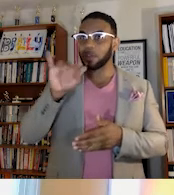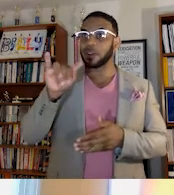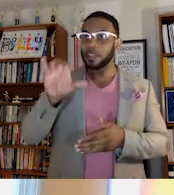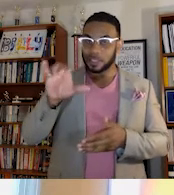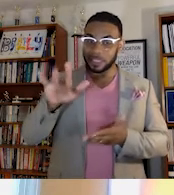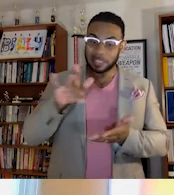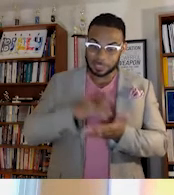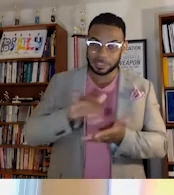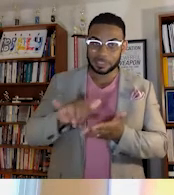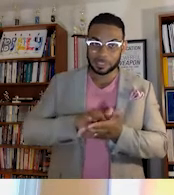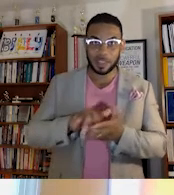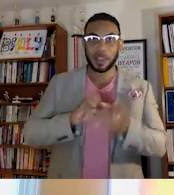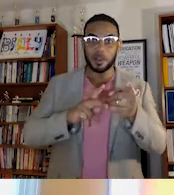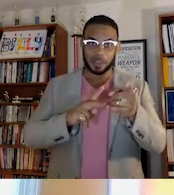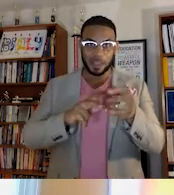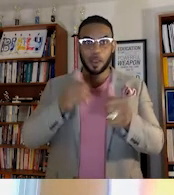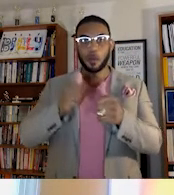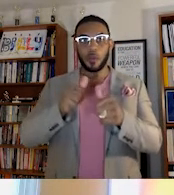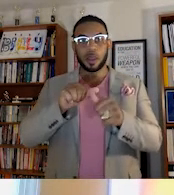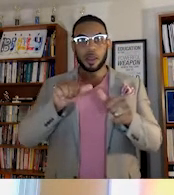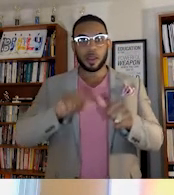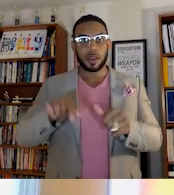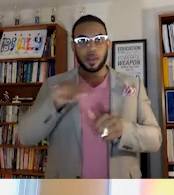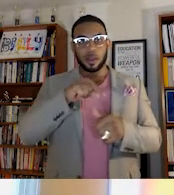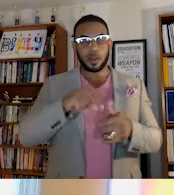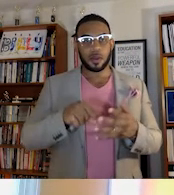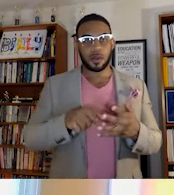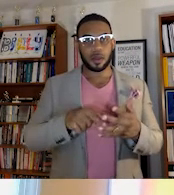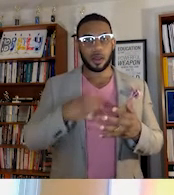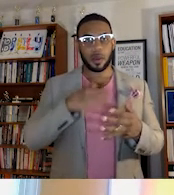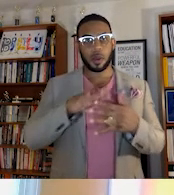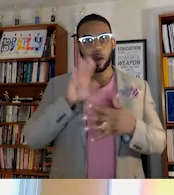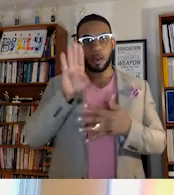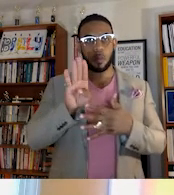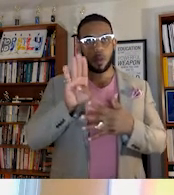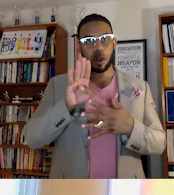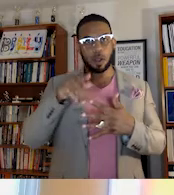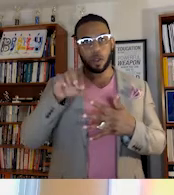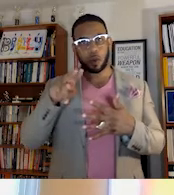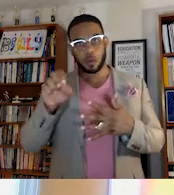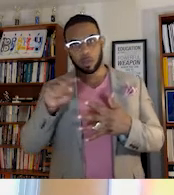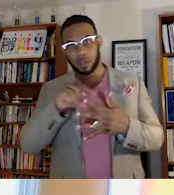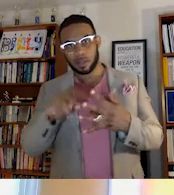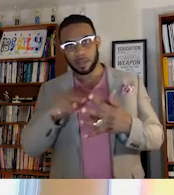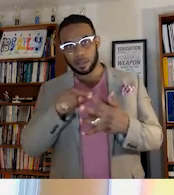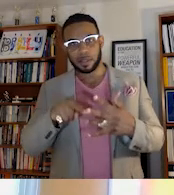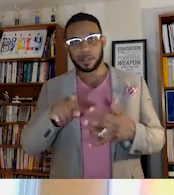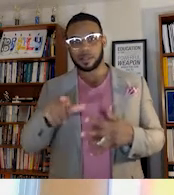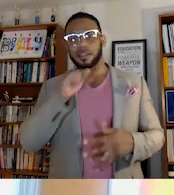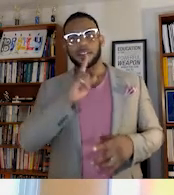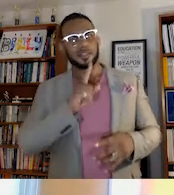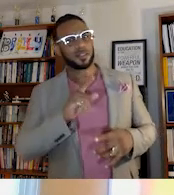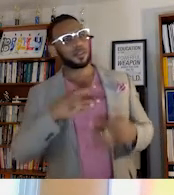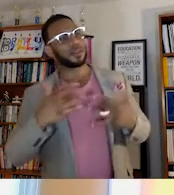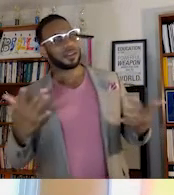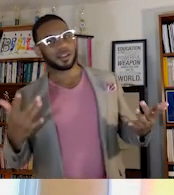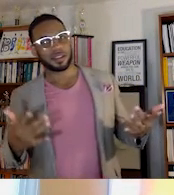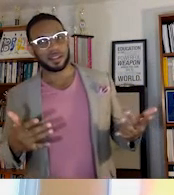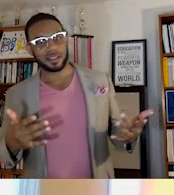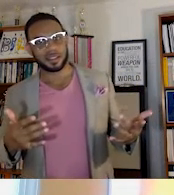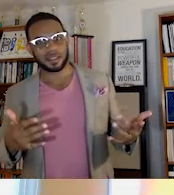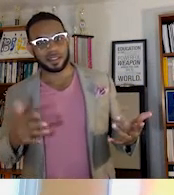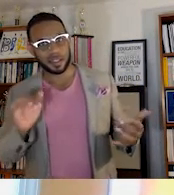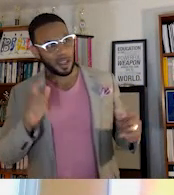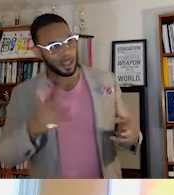NYC. Okay. And which borough are you in? I'm on the Brooklyn Queens border right That's now. what I'm grew up my wow. whole life. Wow. That's my